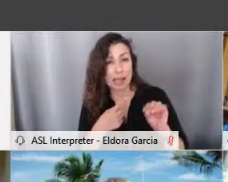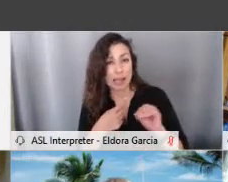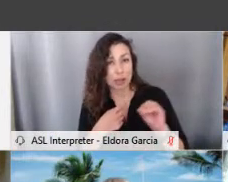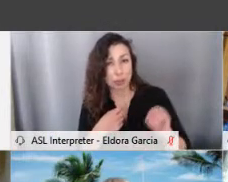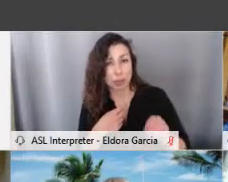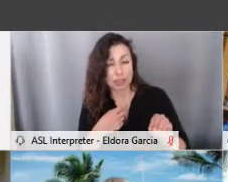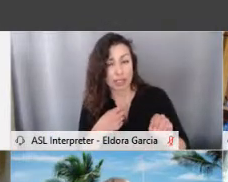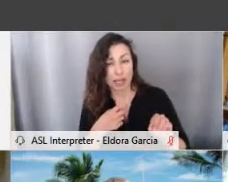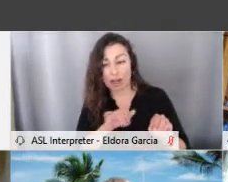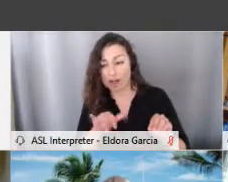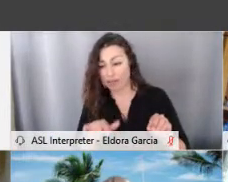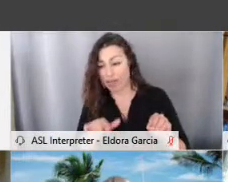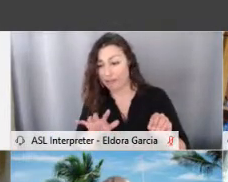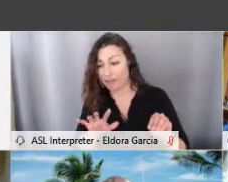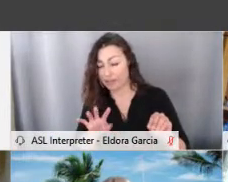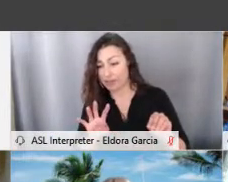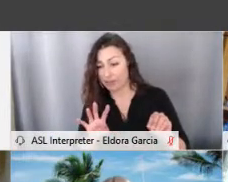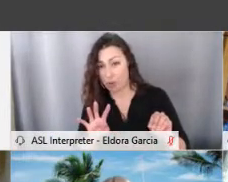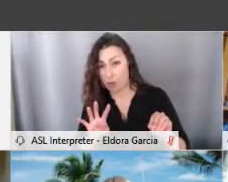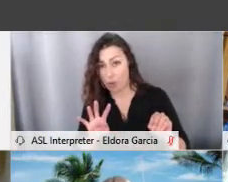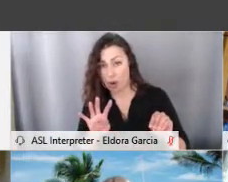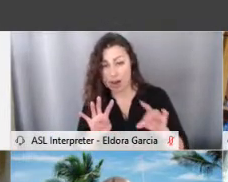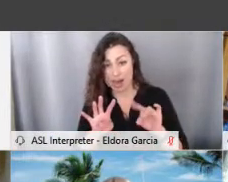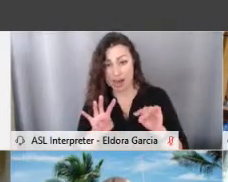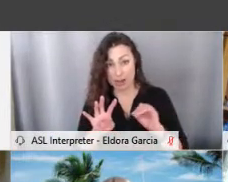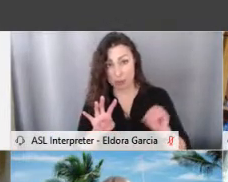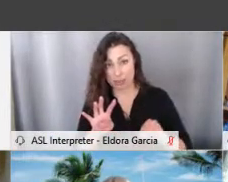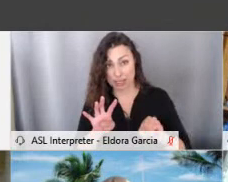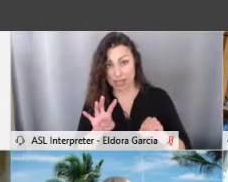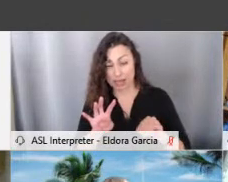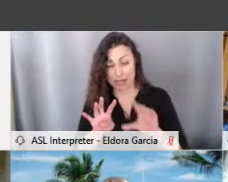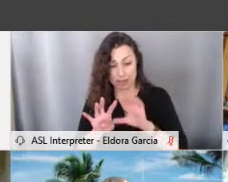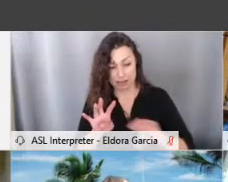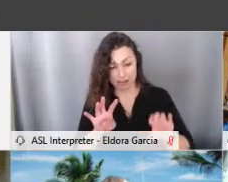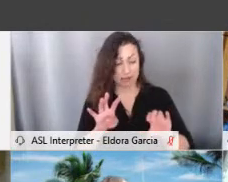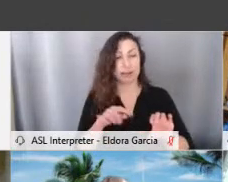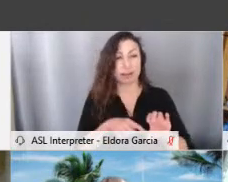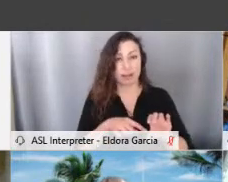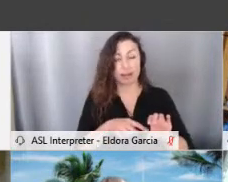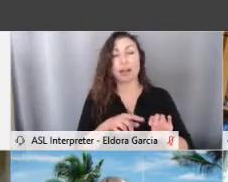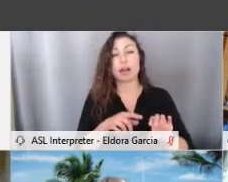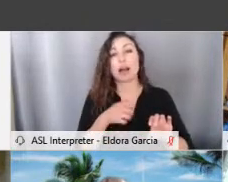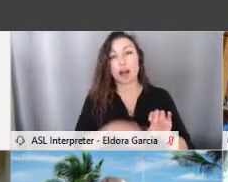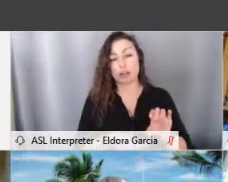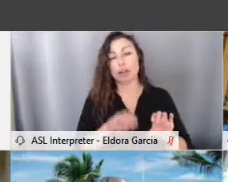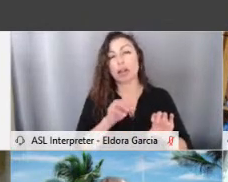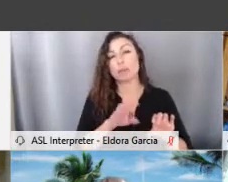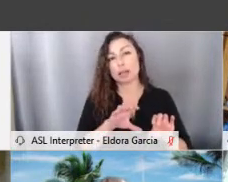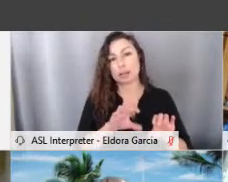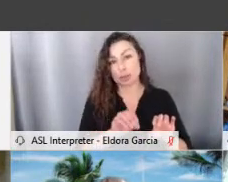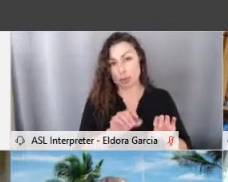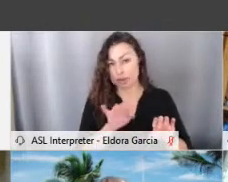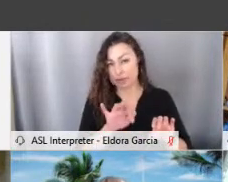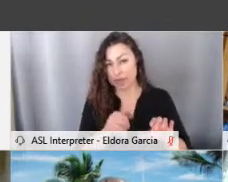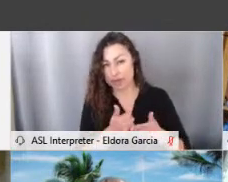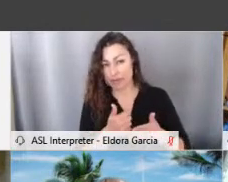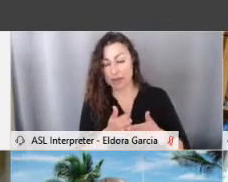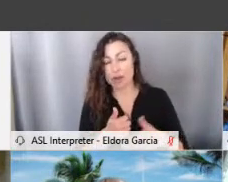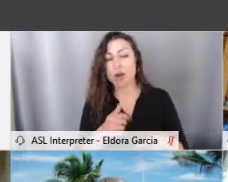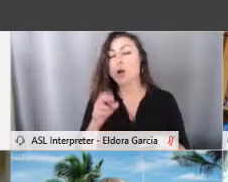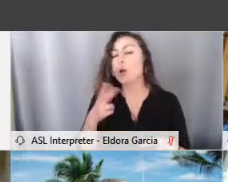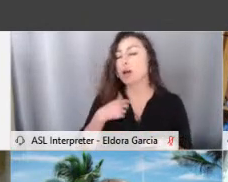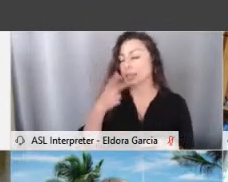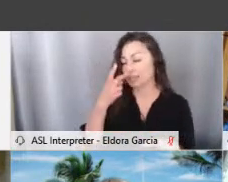80% of that 54% were probably in a managed care organization. I see. That helps. Nicole, Mr.